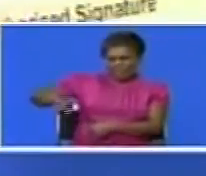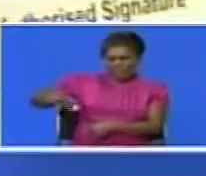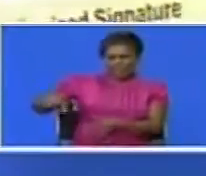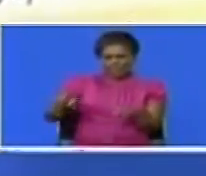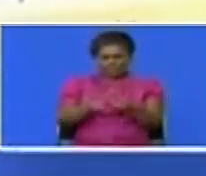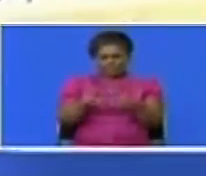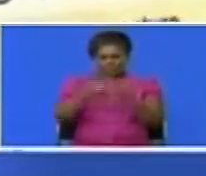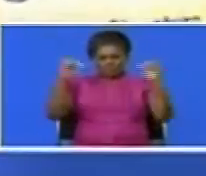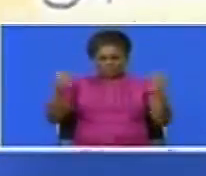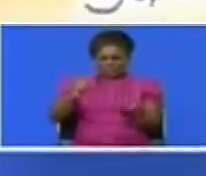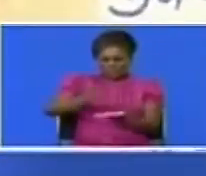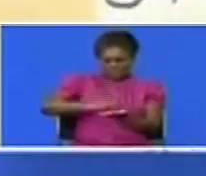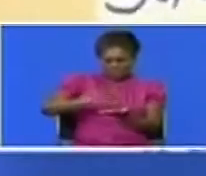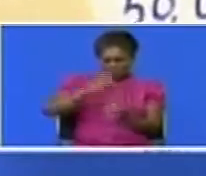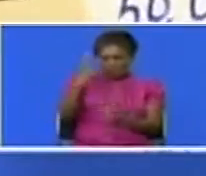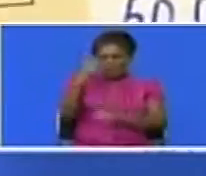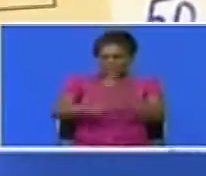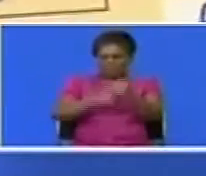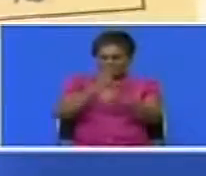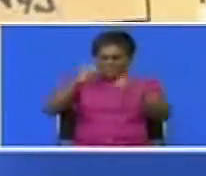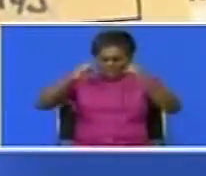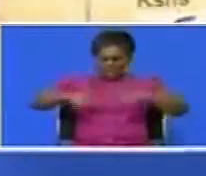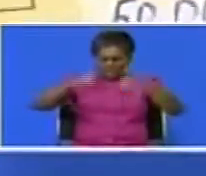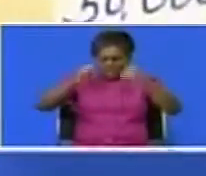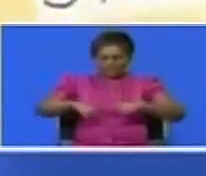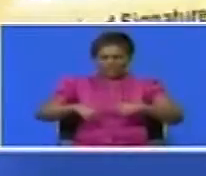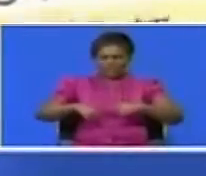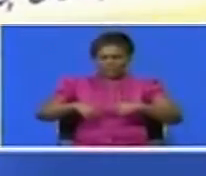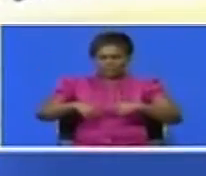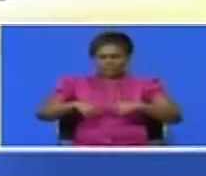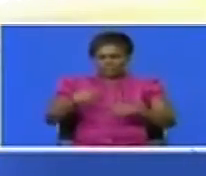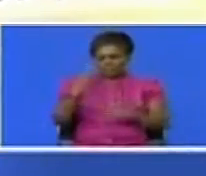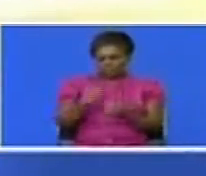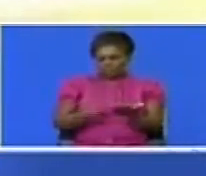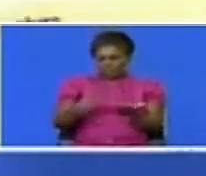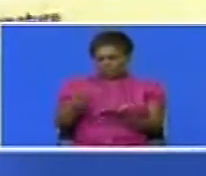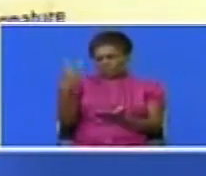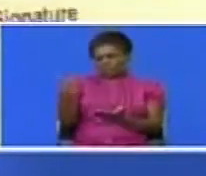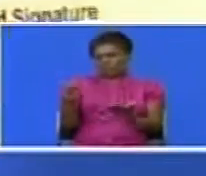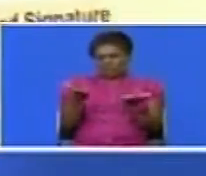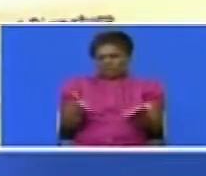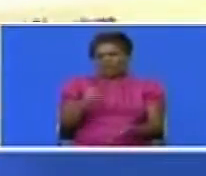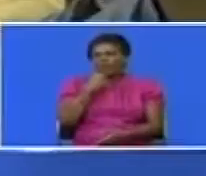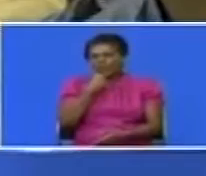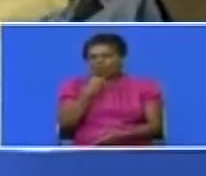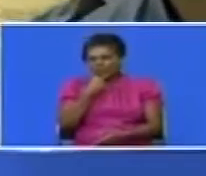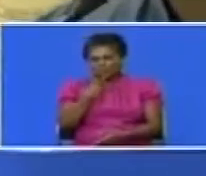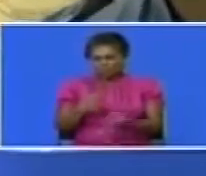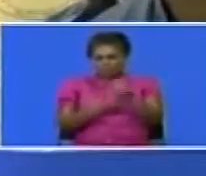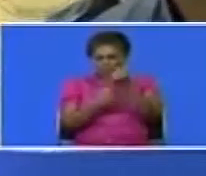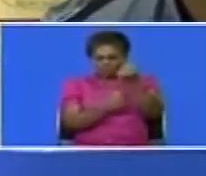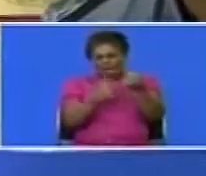having signed a near similar deal with betting company SportsPesa 2 weeks ago. Gor Mahia has been without a shirt sponsor